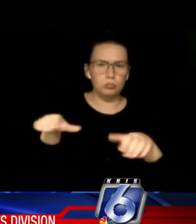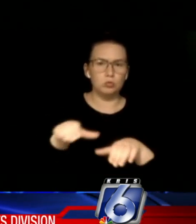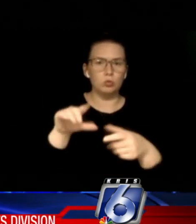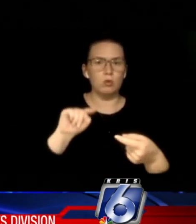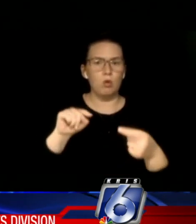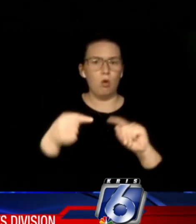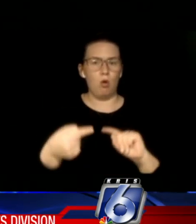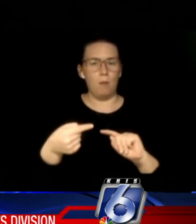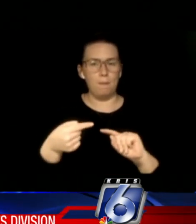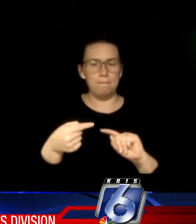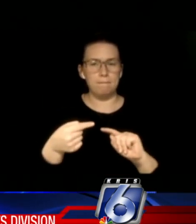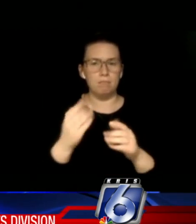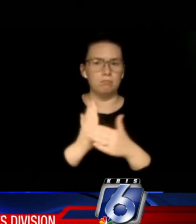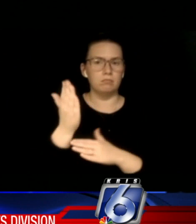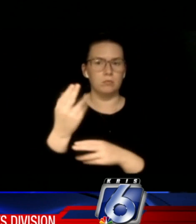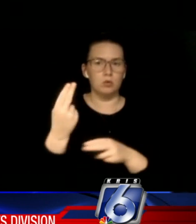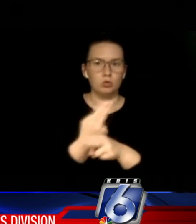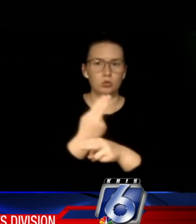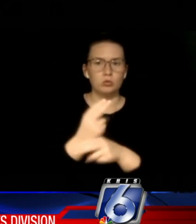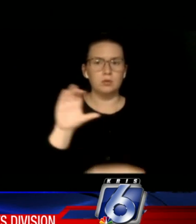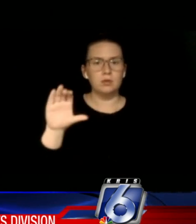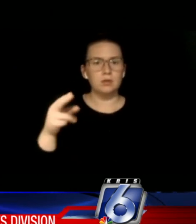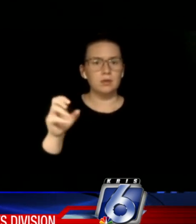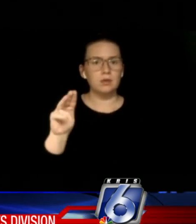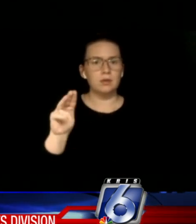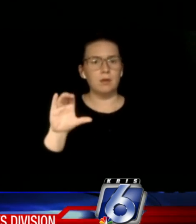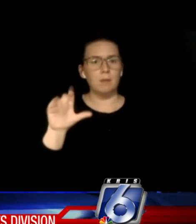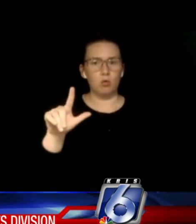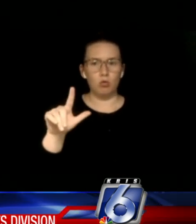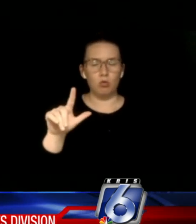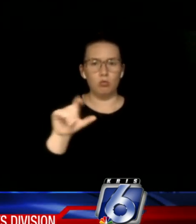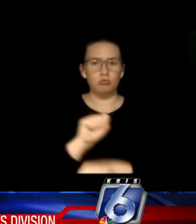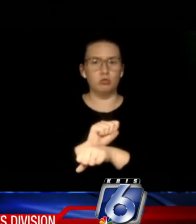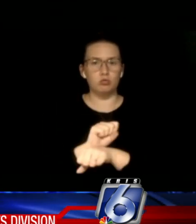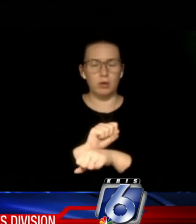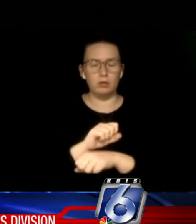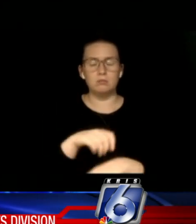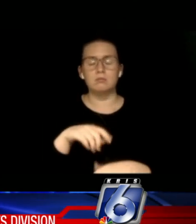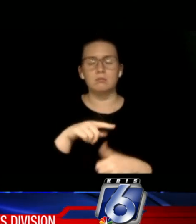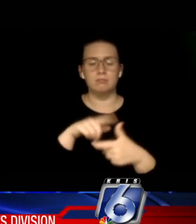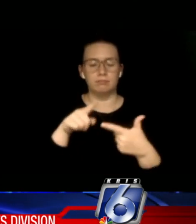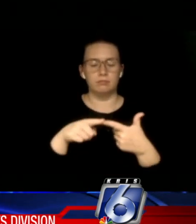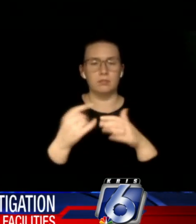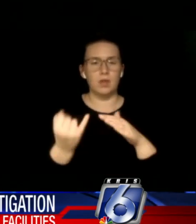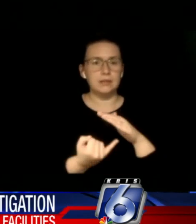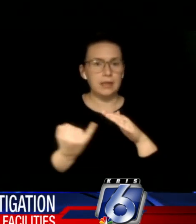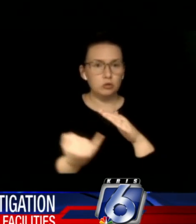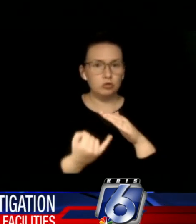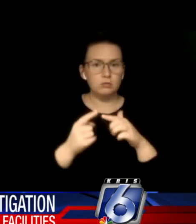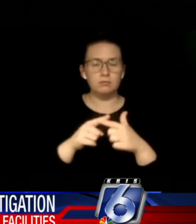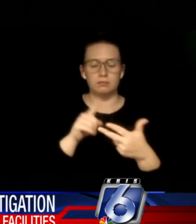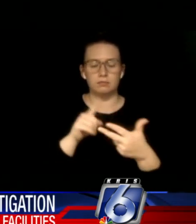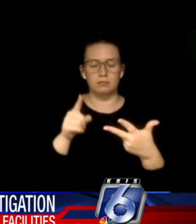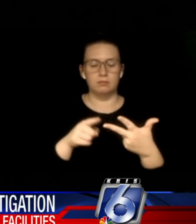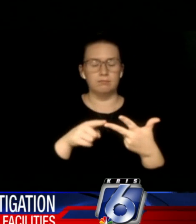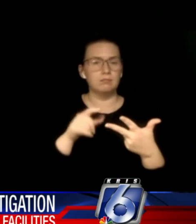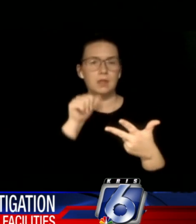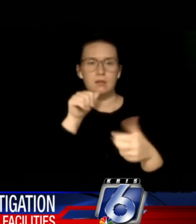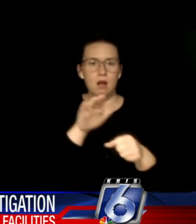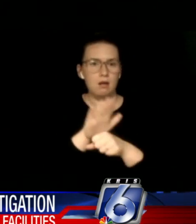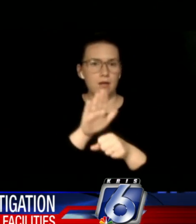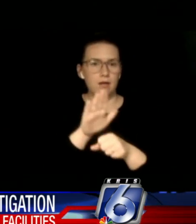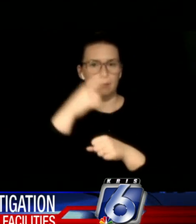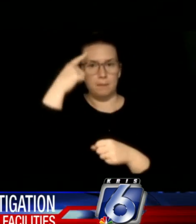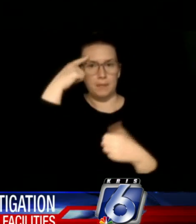excessive use of chemical restraints, excessive use of isolation, or a lack of adequate mental